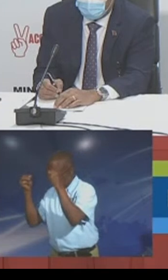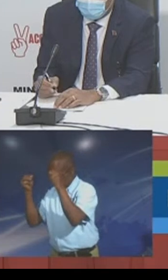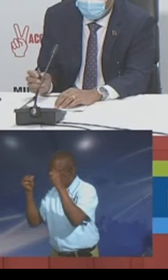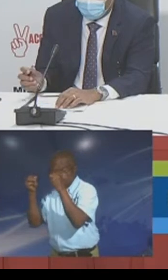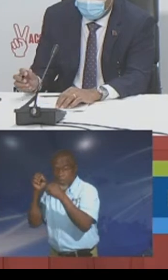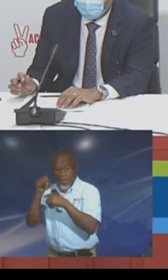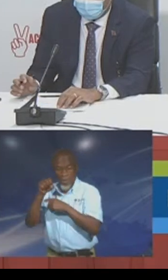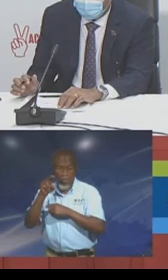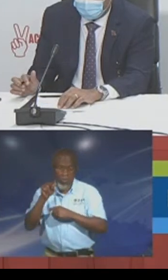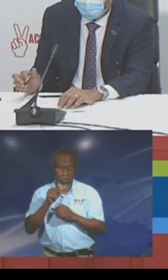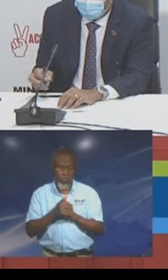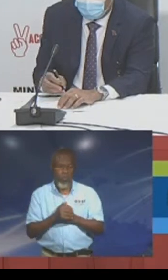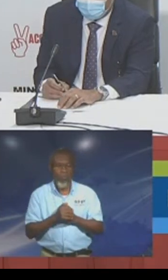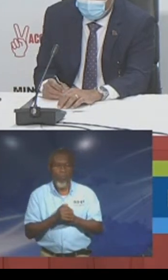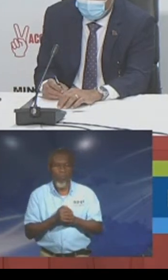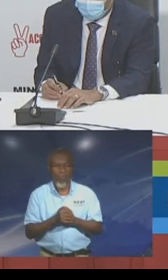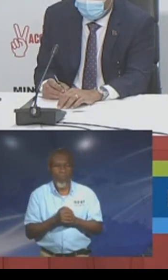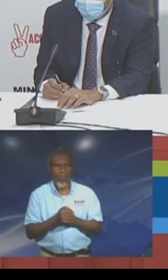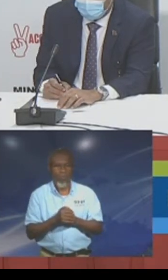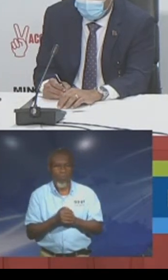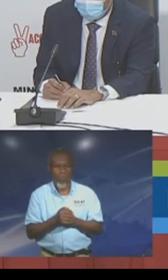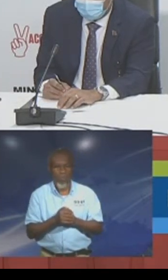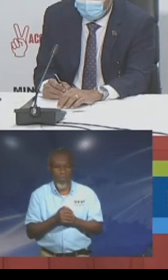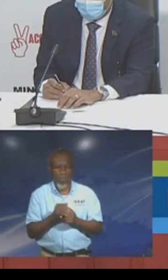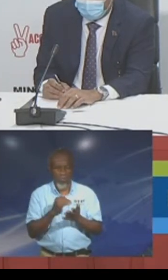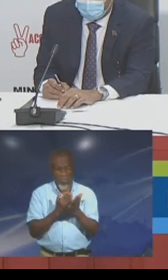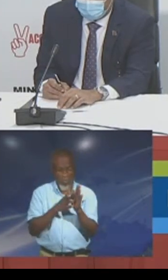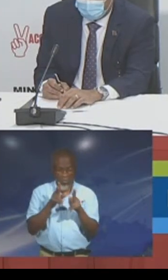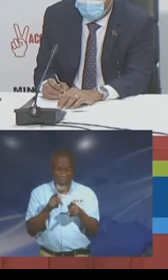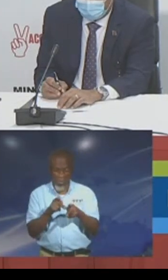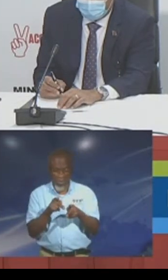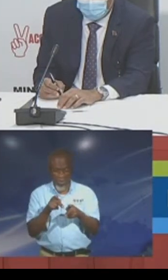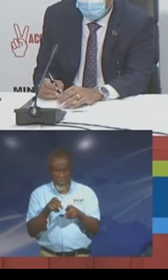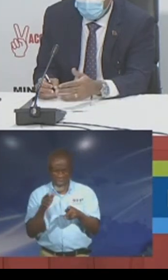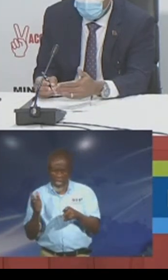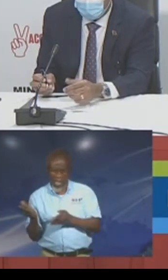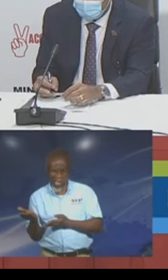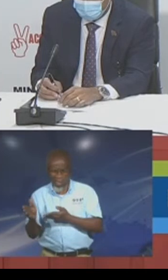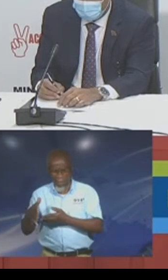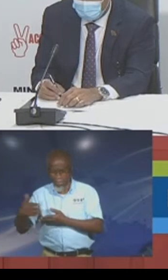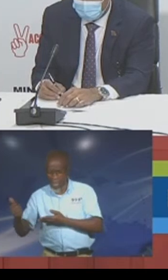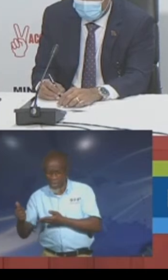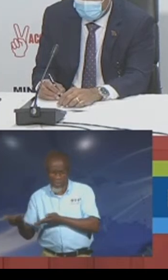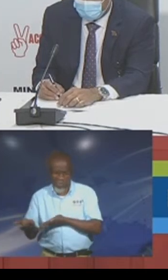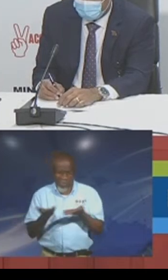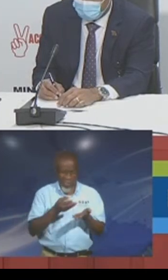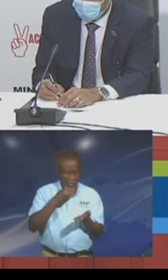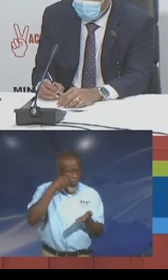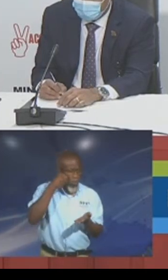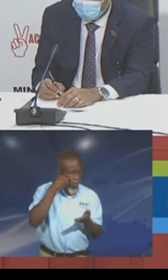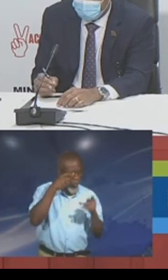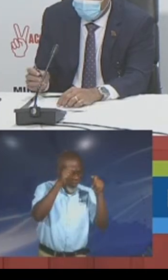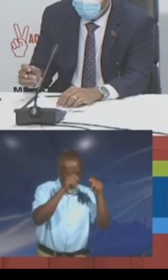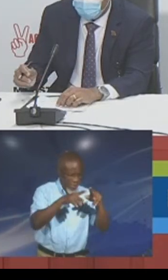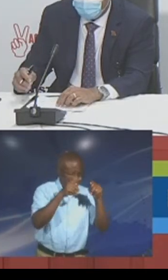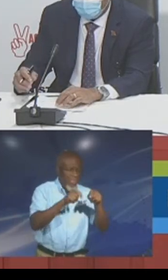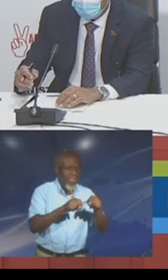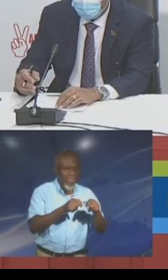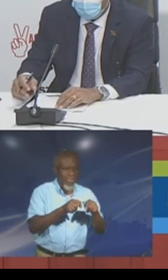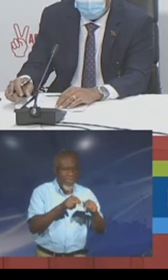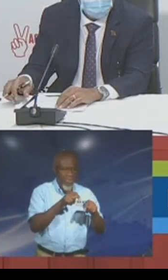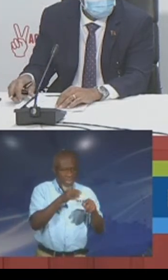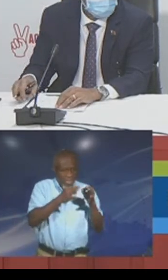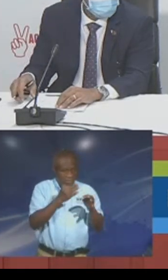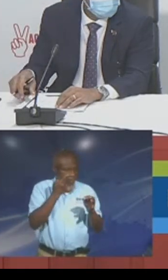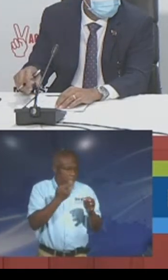also obligated? Or do you think a lot of persons now are taking home kits and it's not being accounted for in the daily cases? Okay, so